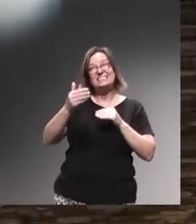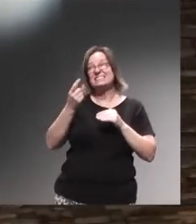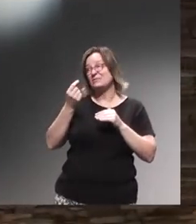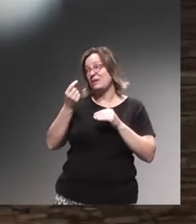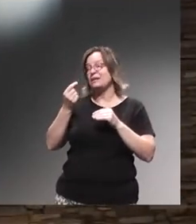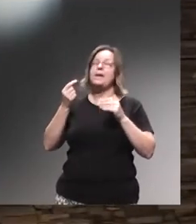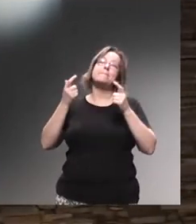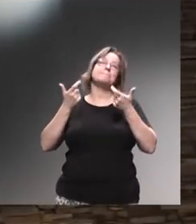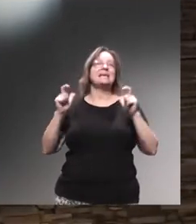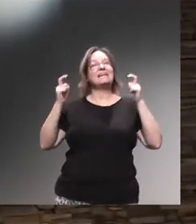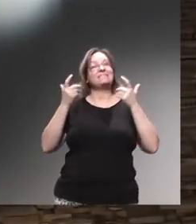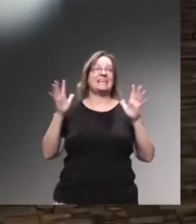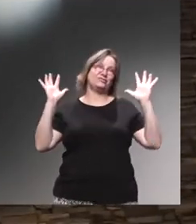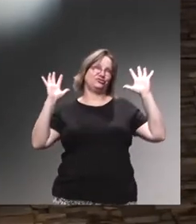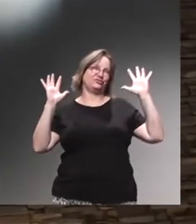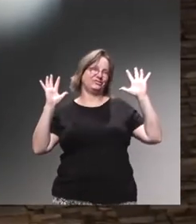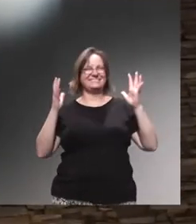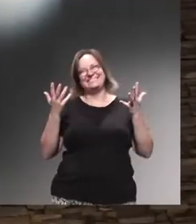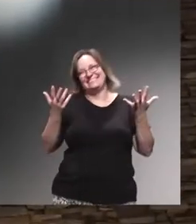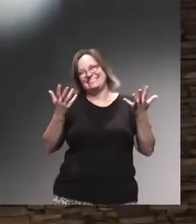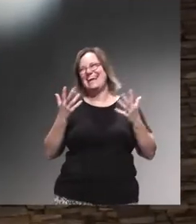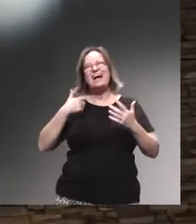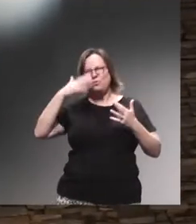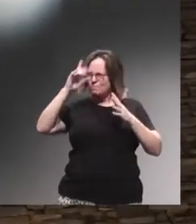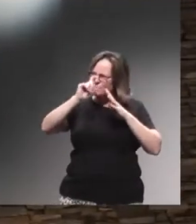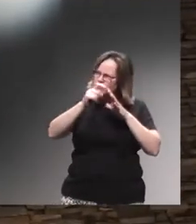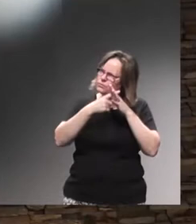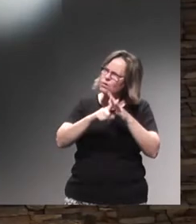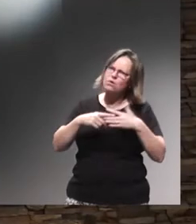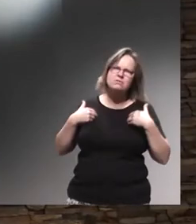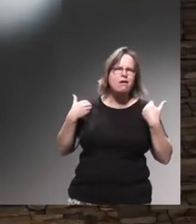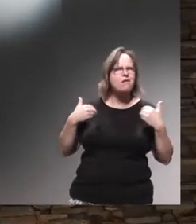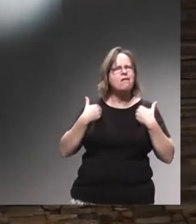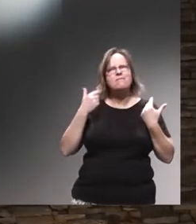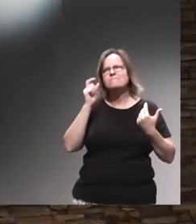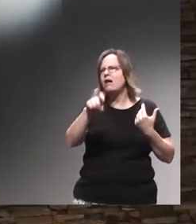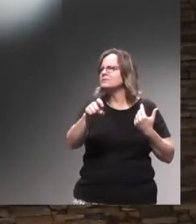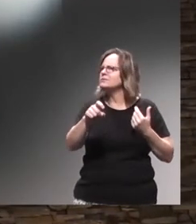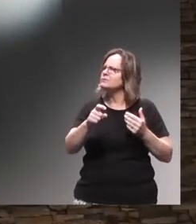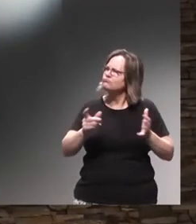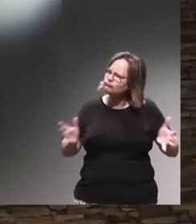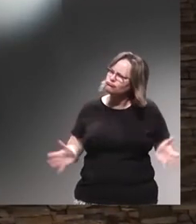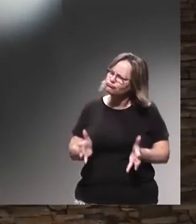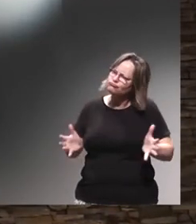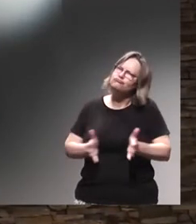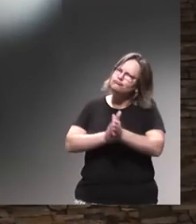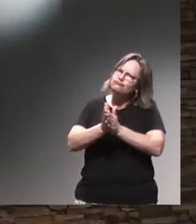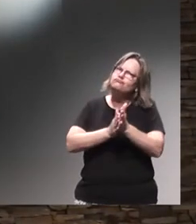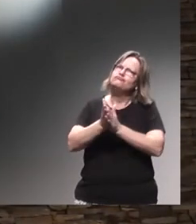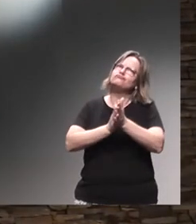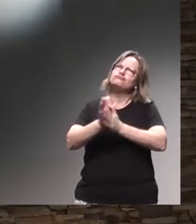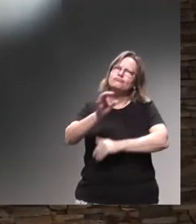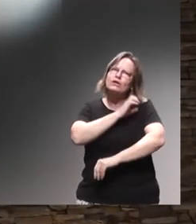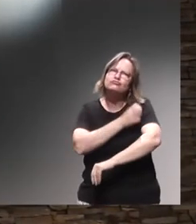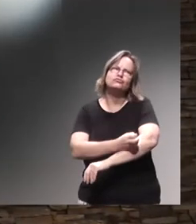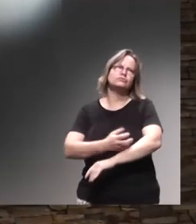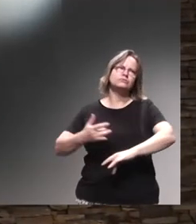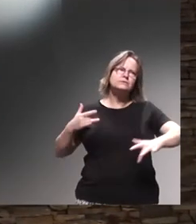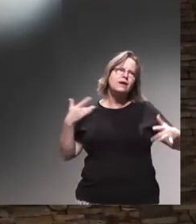finish. So you have to start young. You have to start young and really motivate them with your energy and your